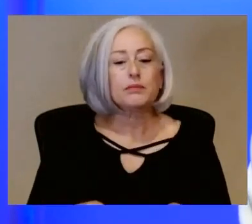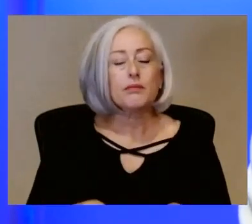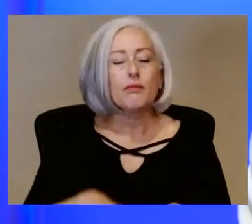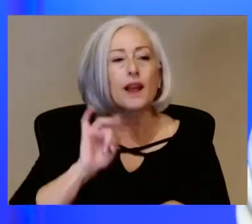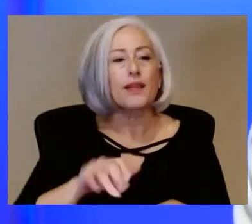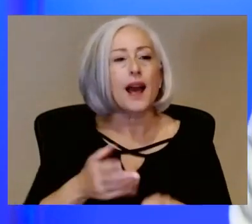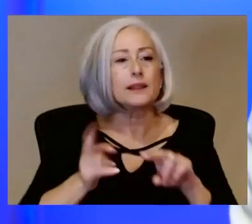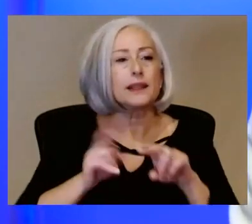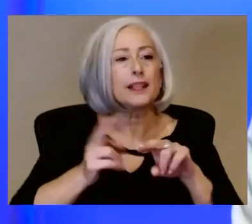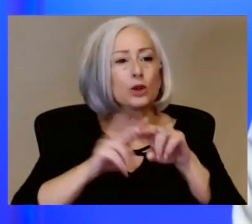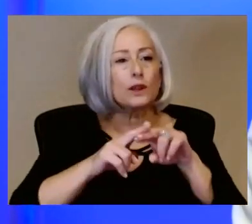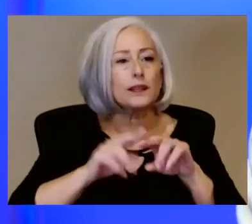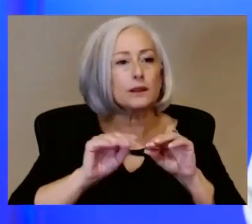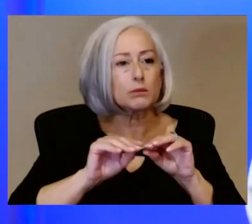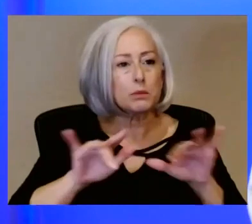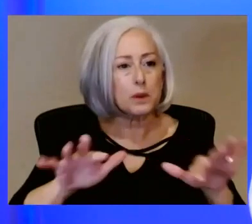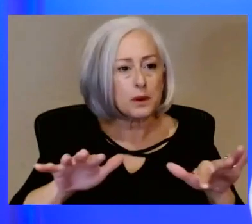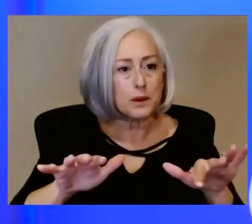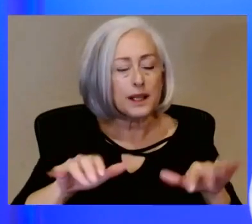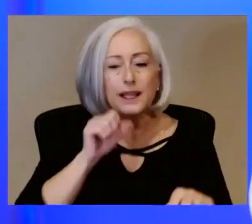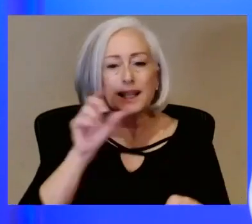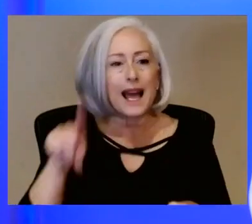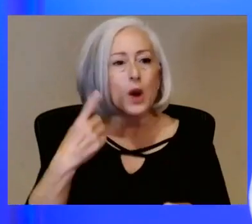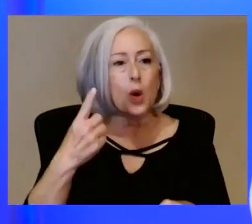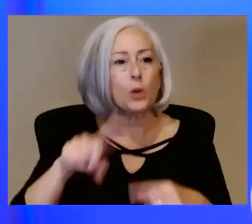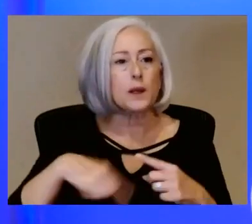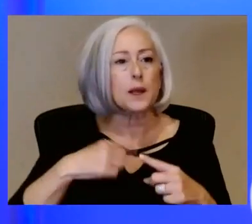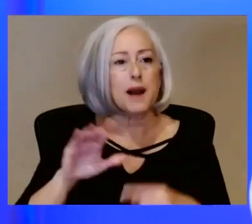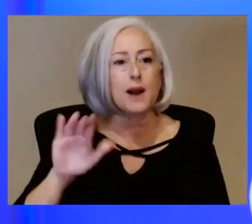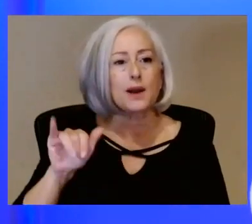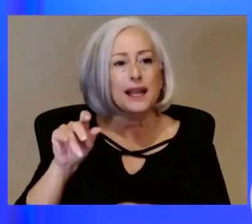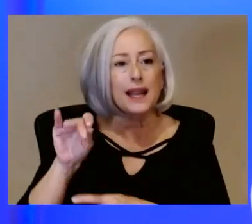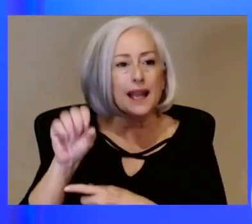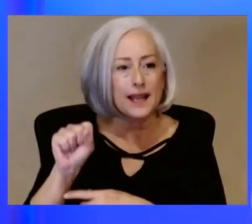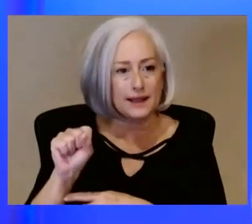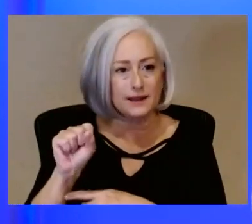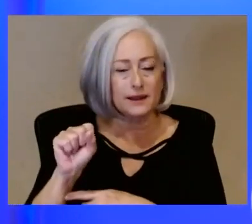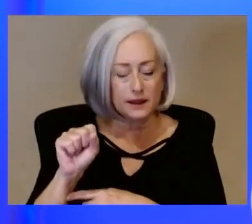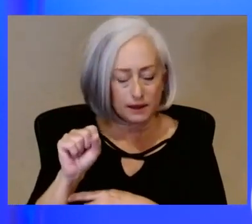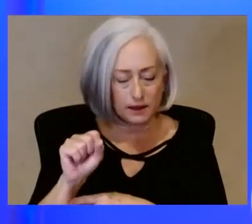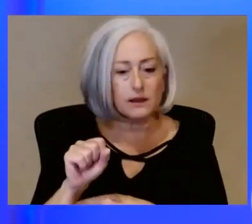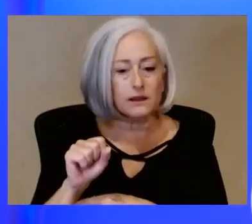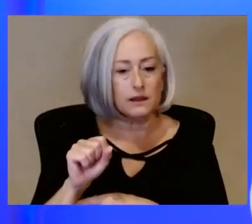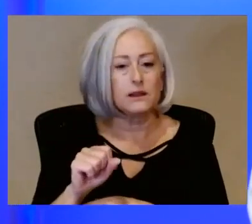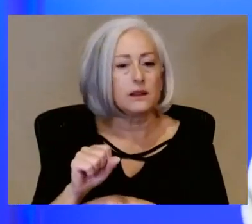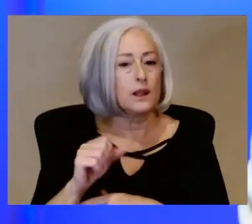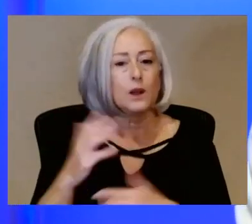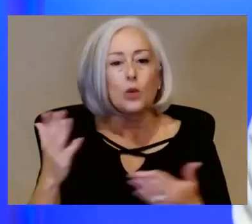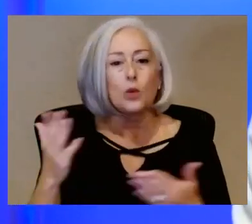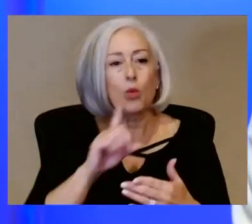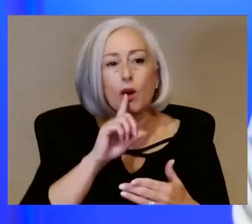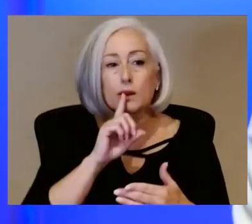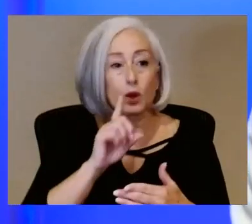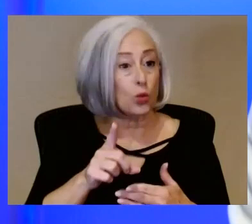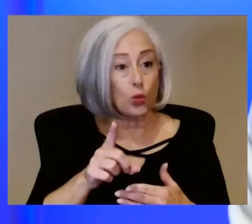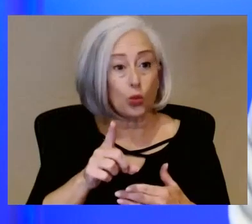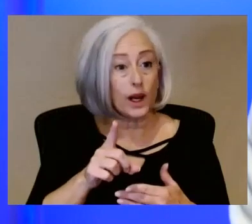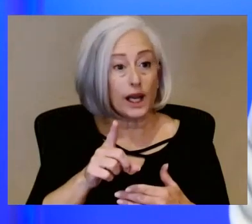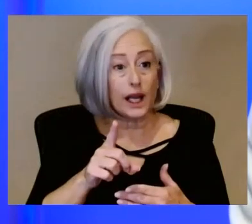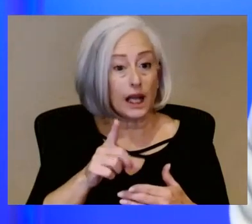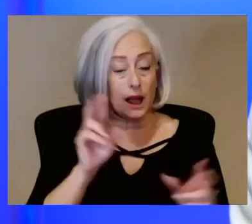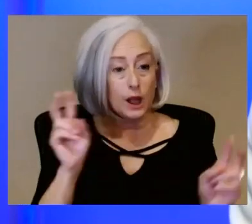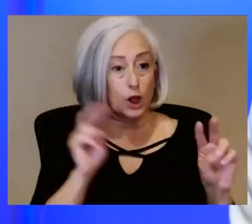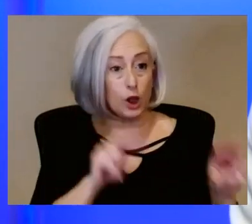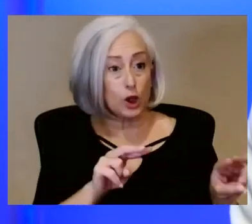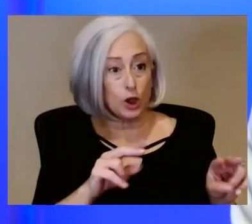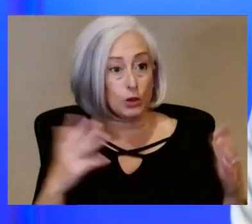it's going to be hard. We've heard about that just in the earlier segments. What is going to be the real bellwether is the hospitalizations. But we know